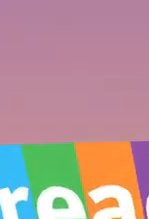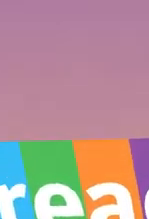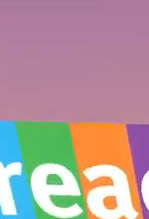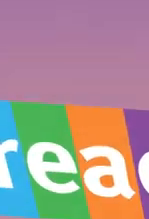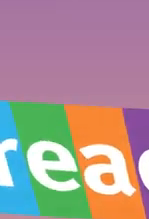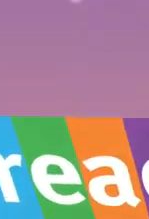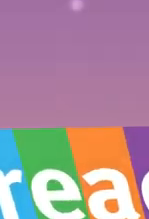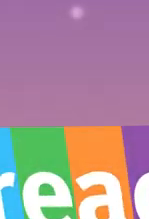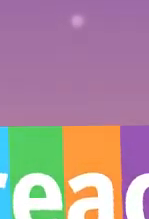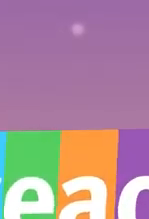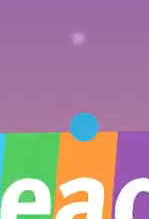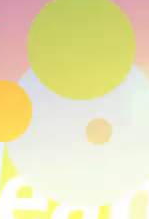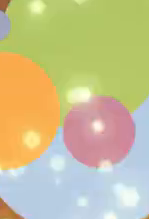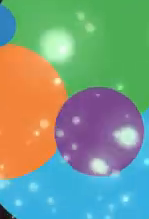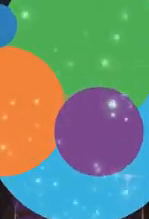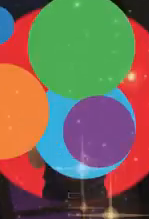Reading at Home TV.